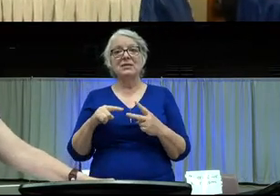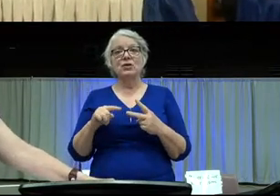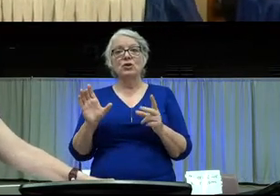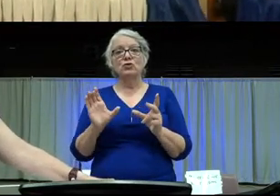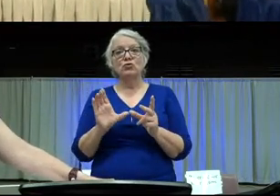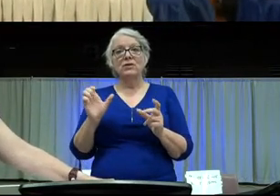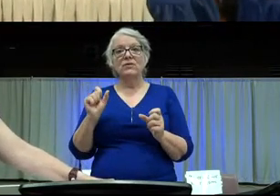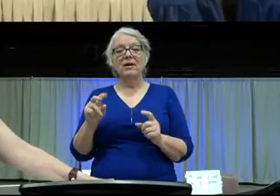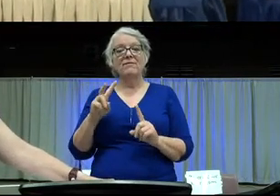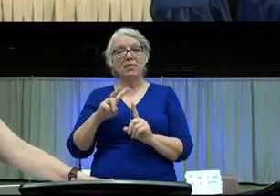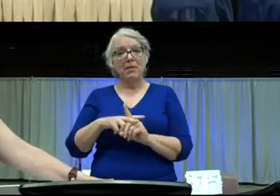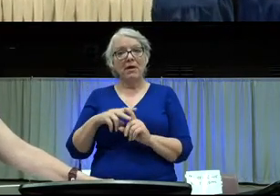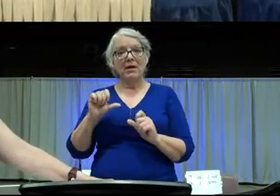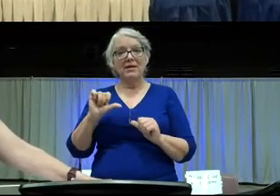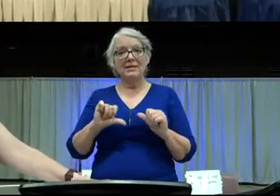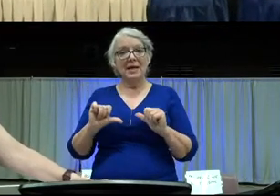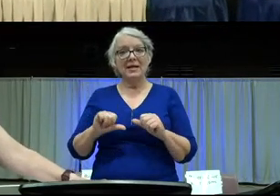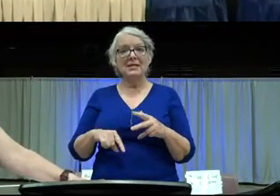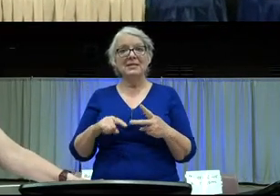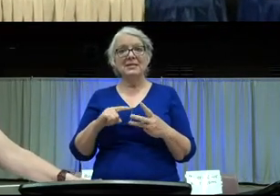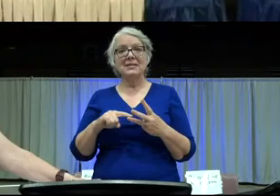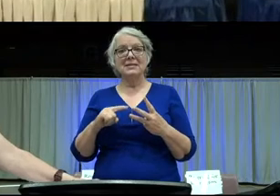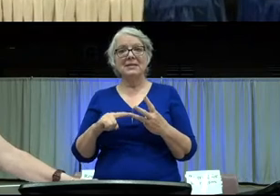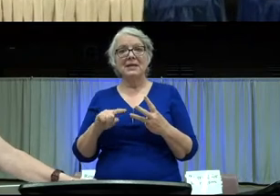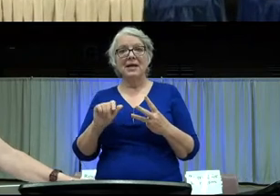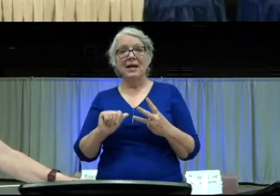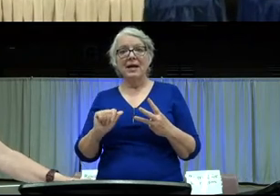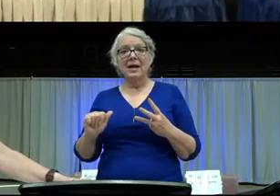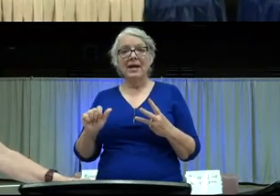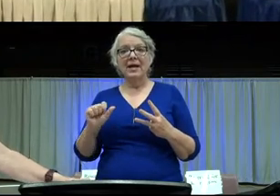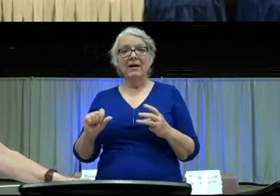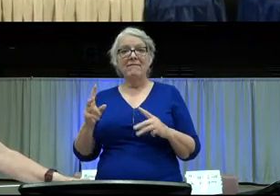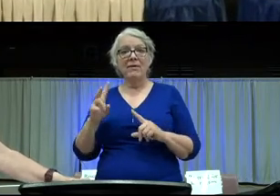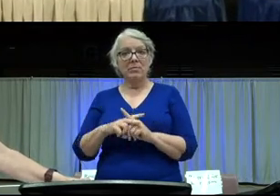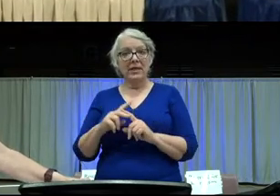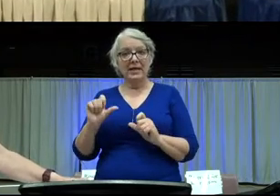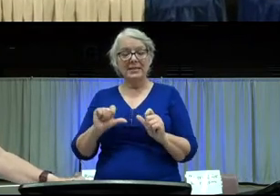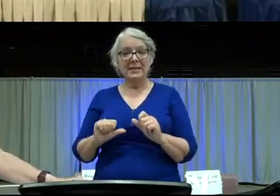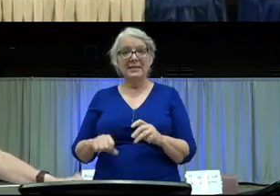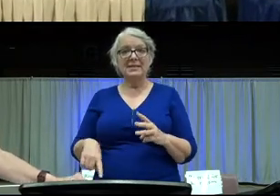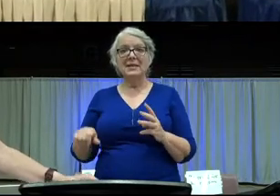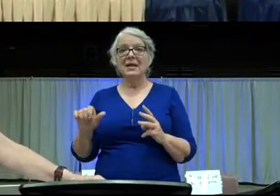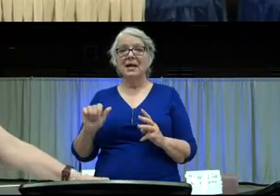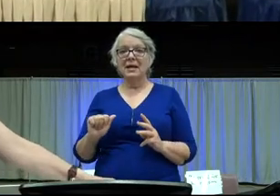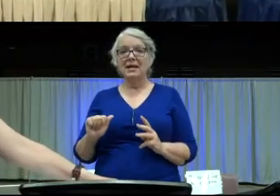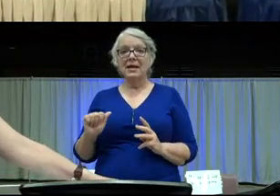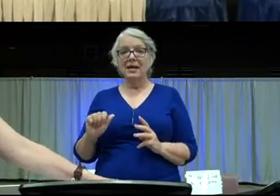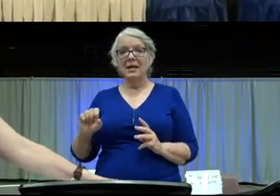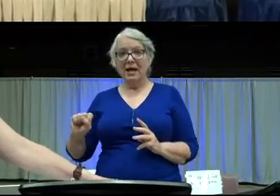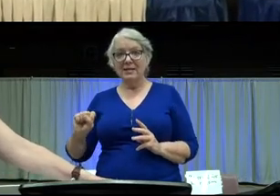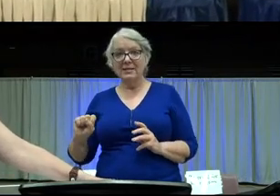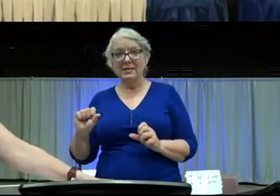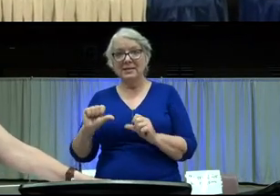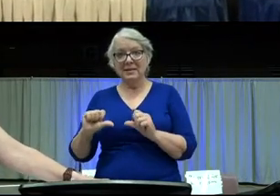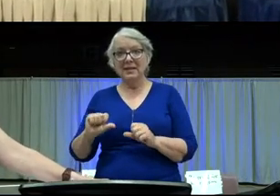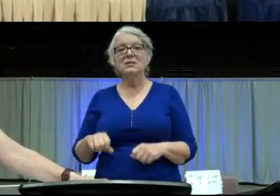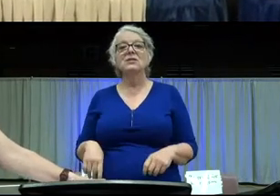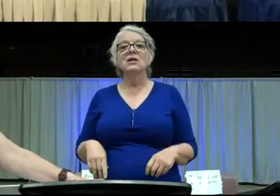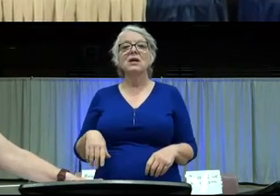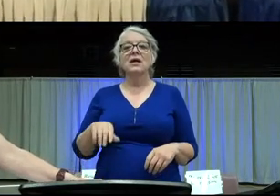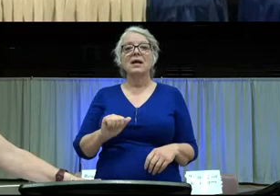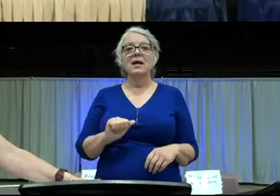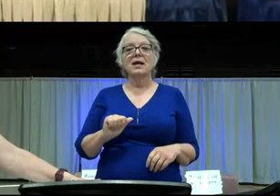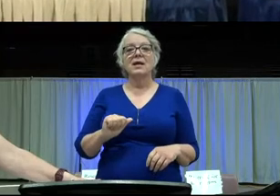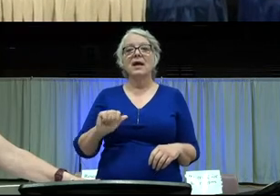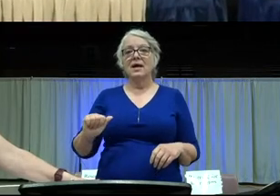Science, the Associate of Applied Science, the Associate of Science, and the Associate of